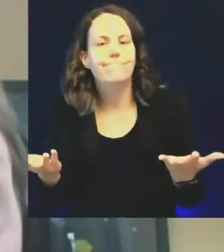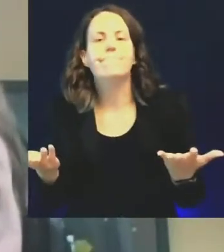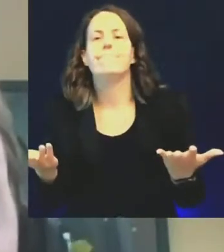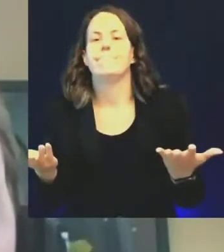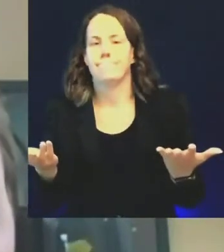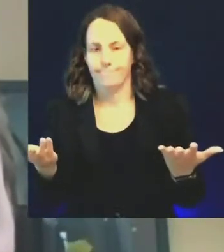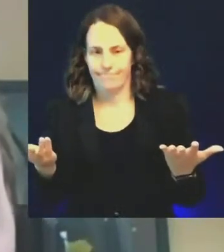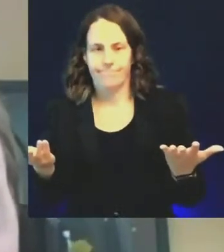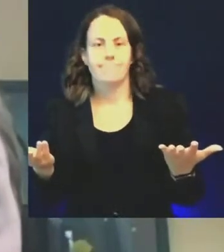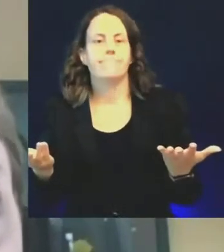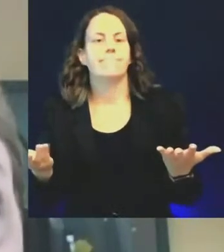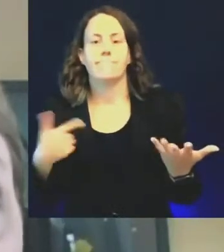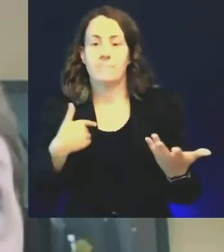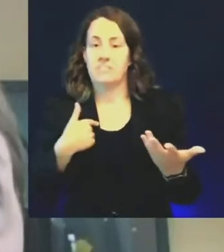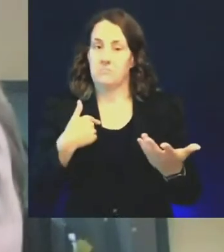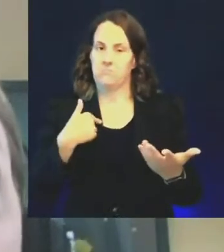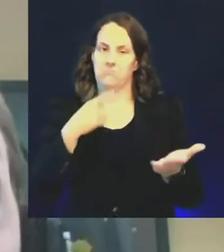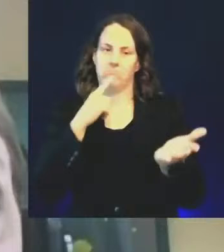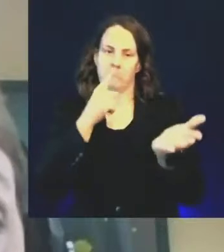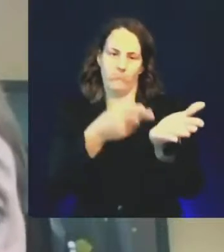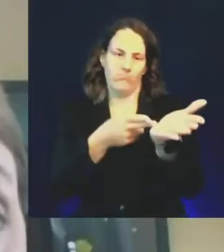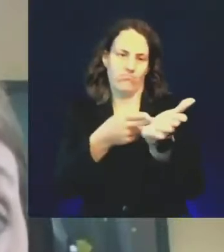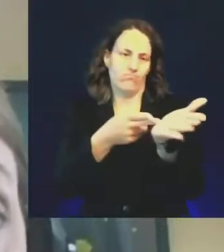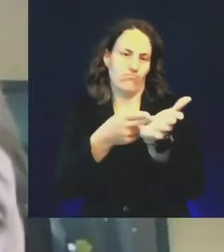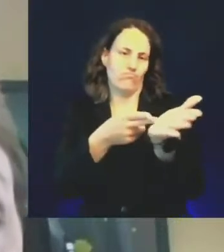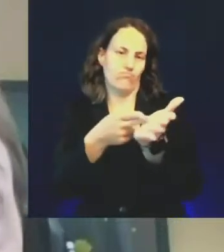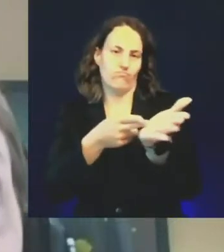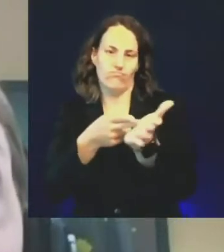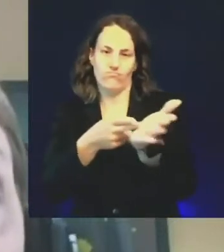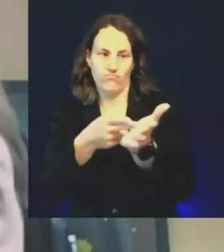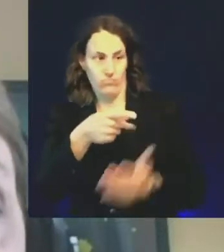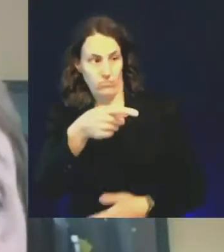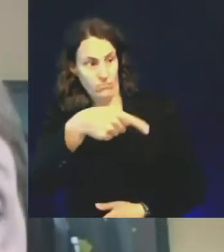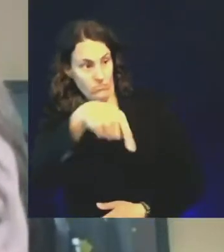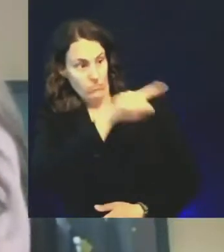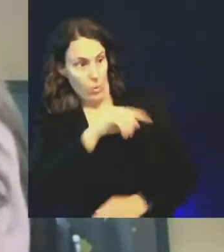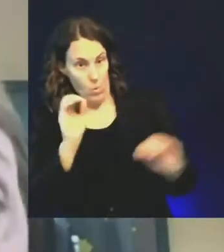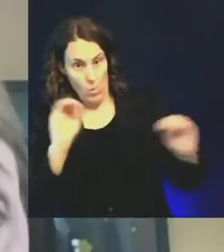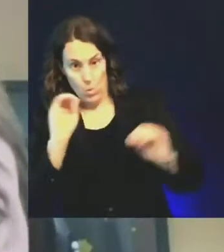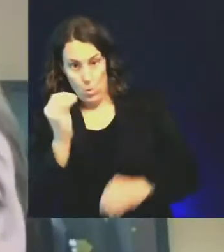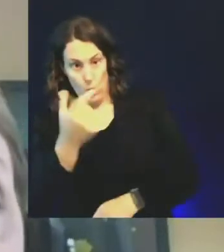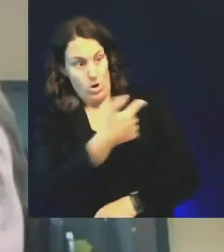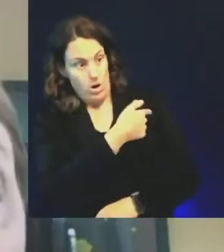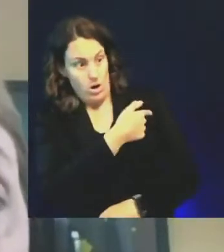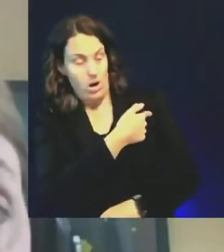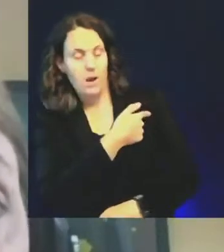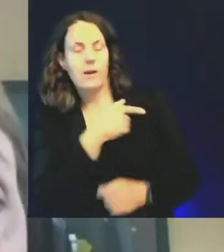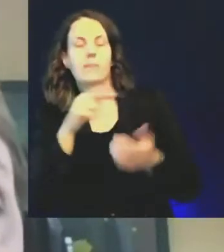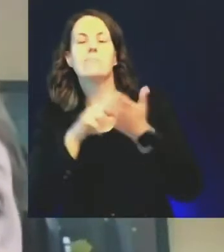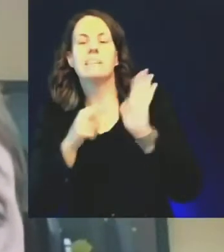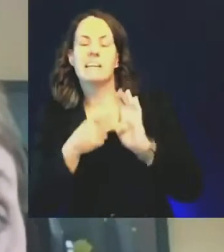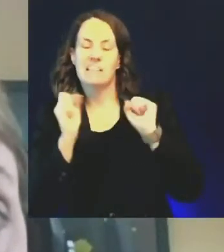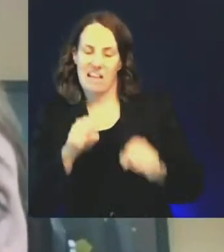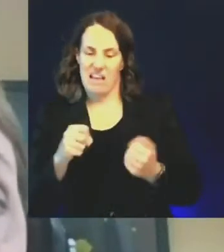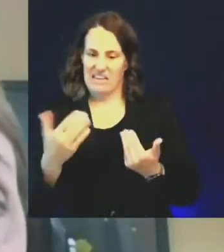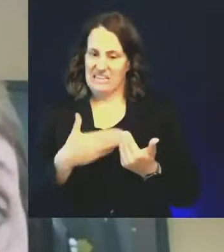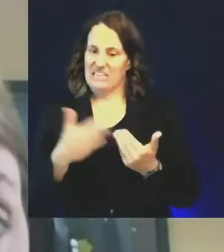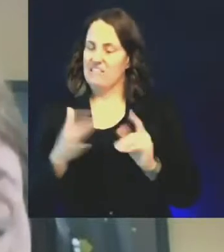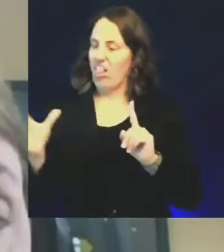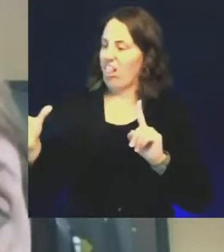Delta variant takes hold, which it likely will in our state. And those people are at risk of